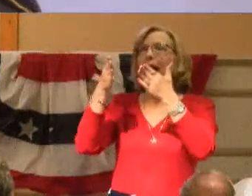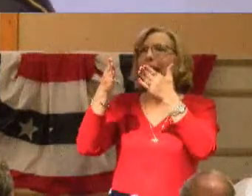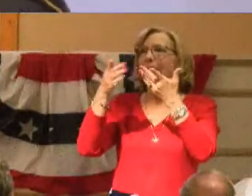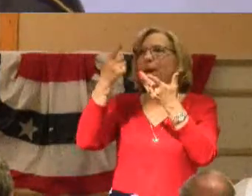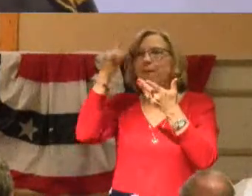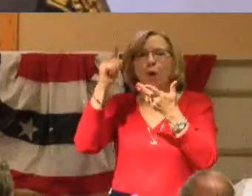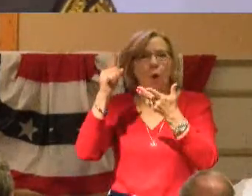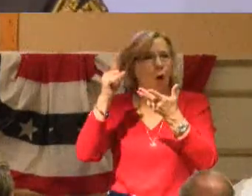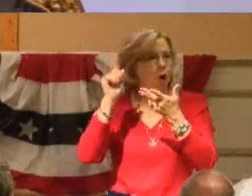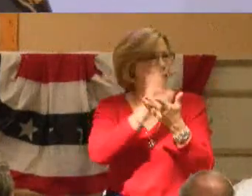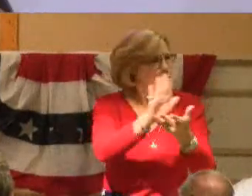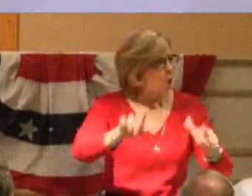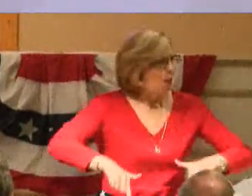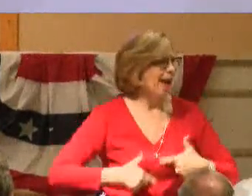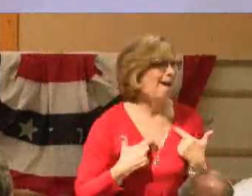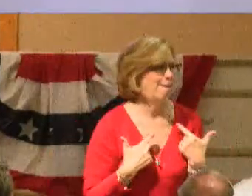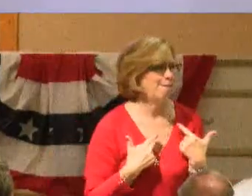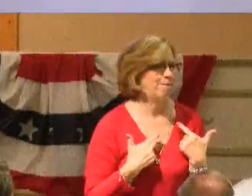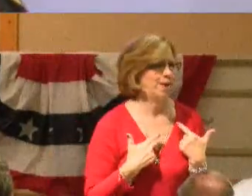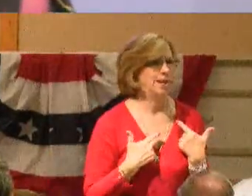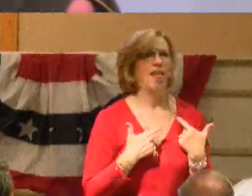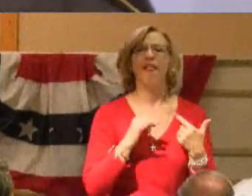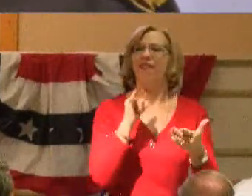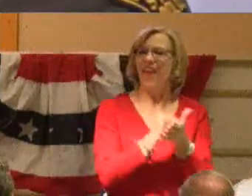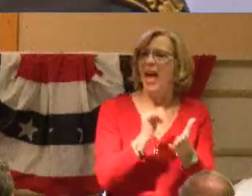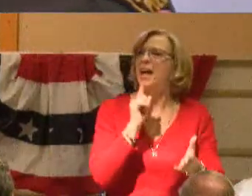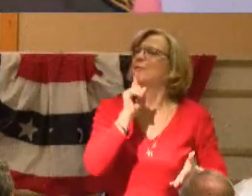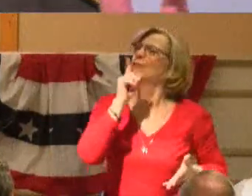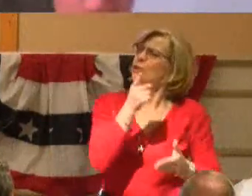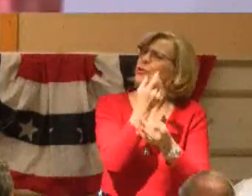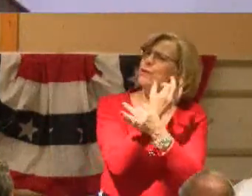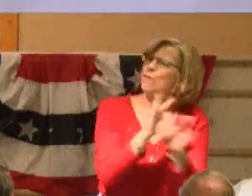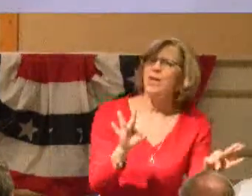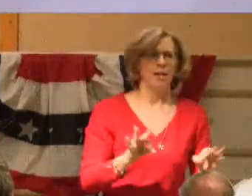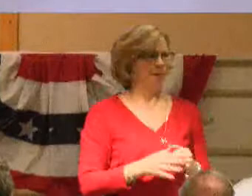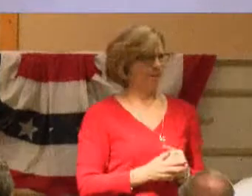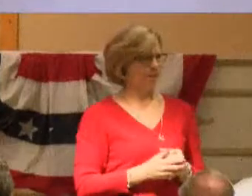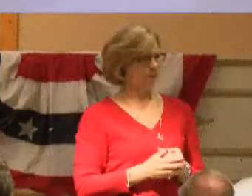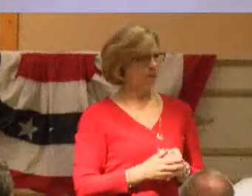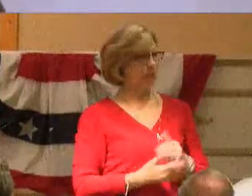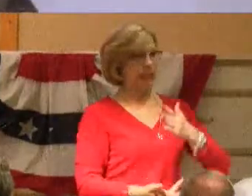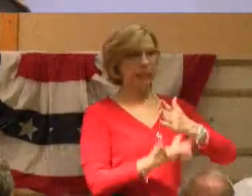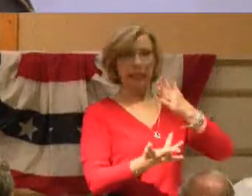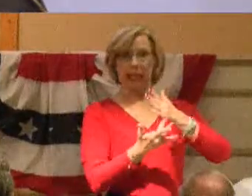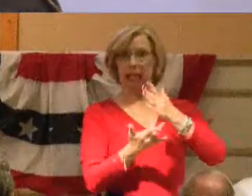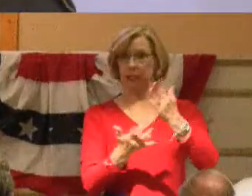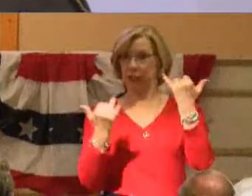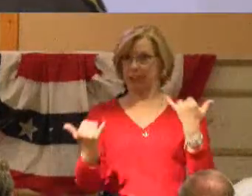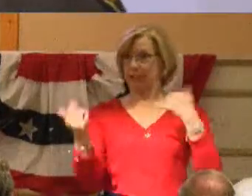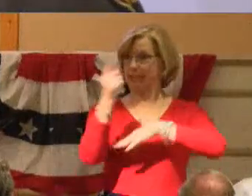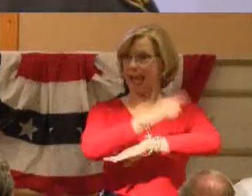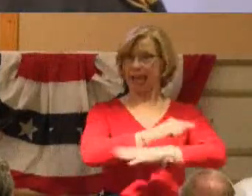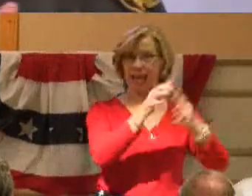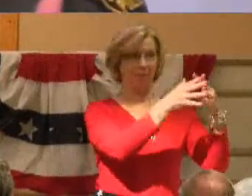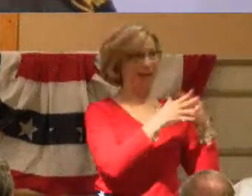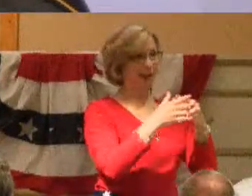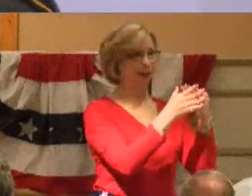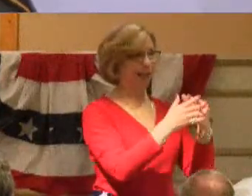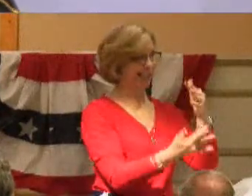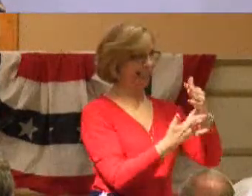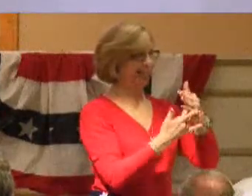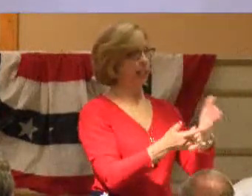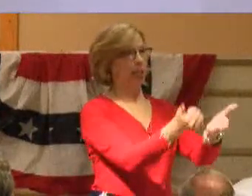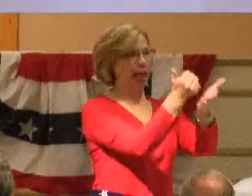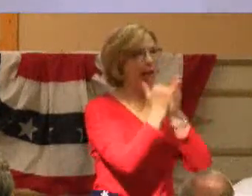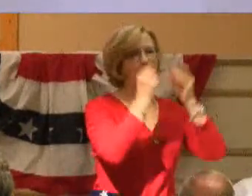This is indeed freedom. Now in America, our technology is certainly increasing. Our